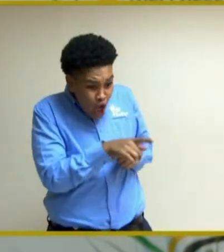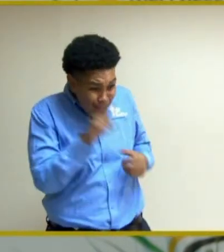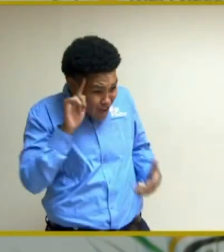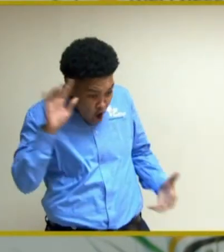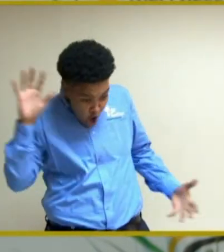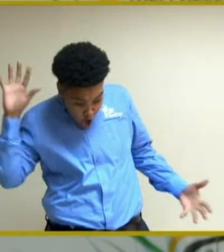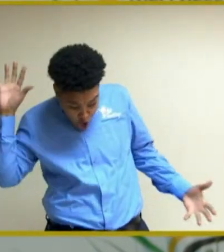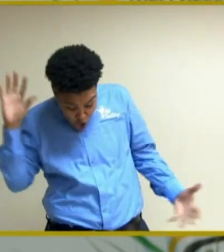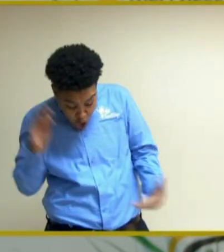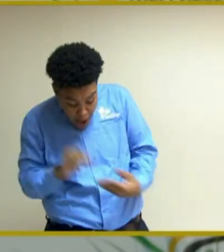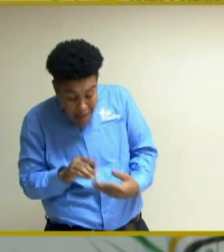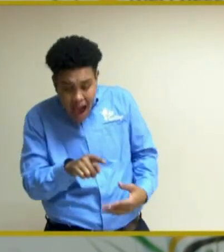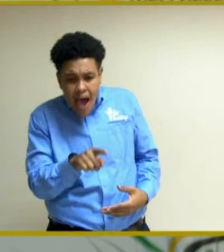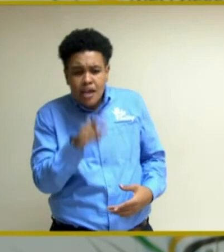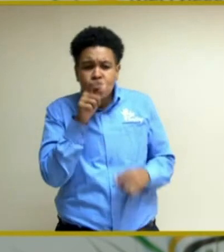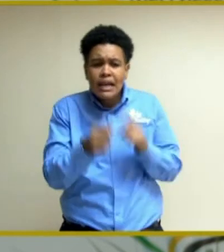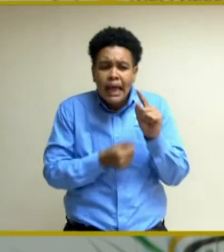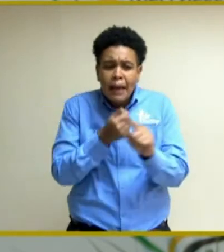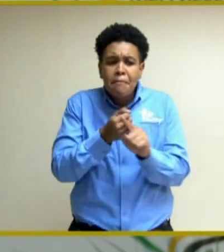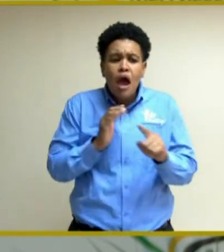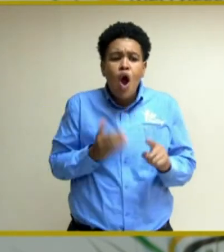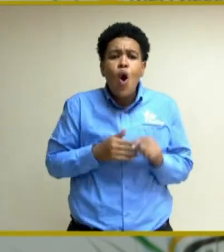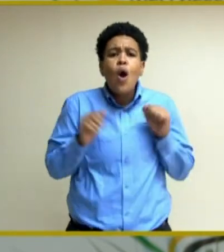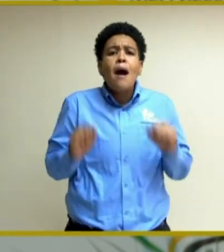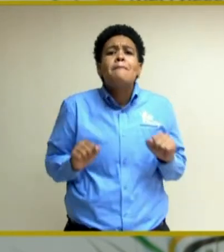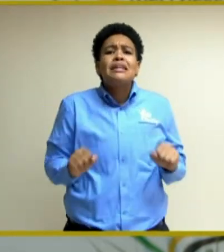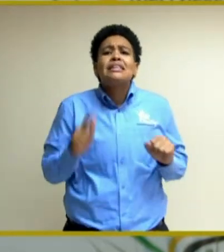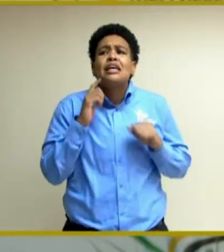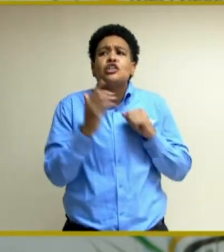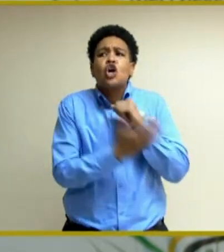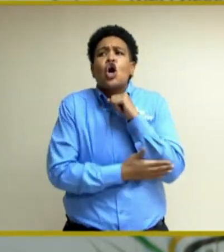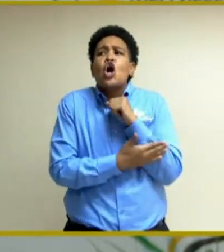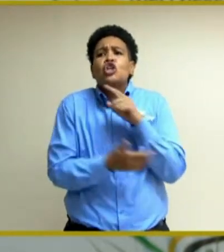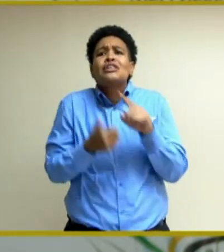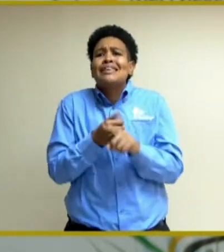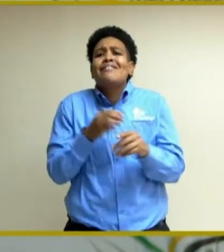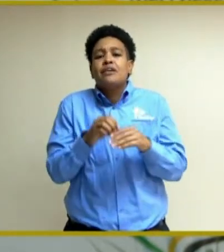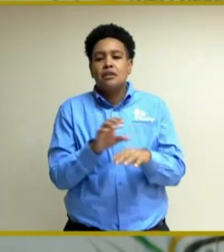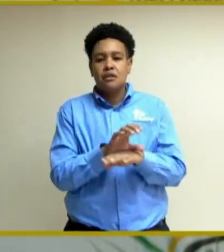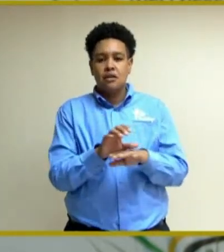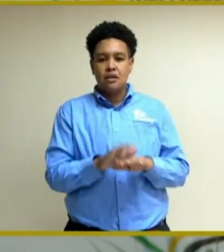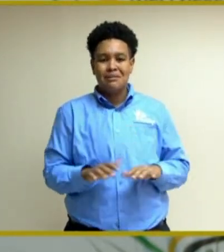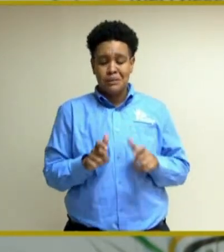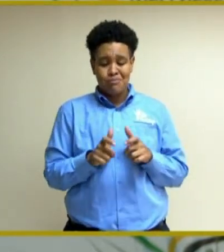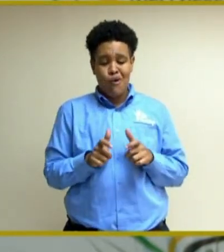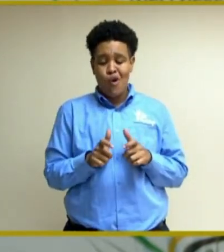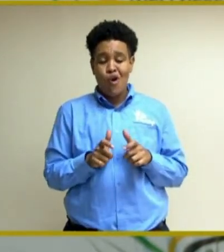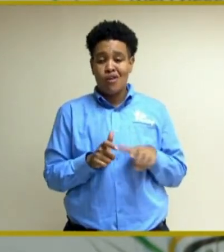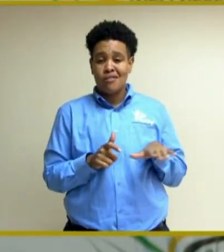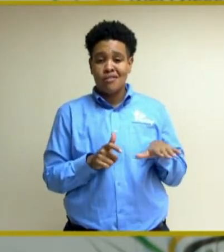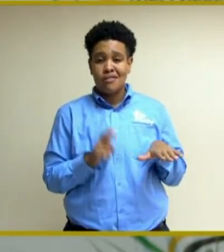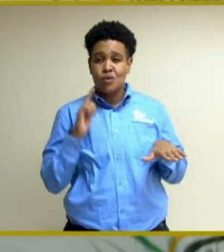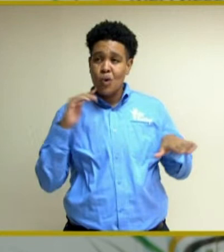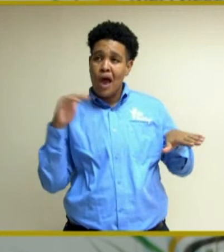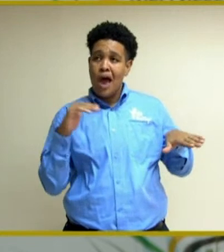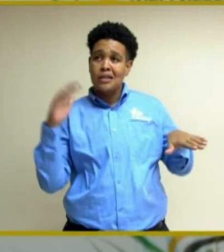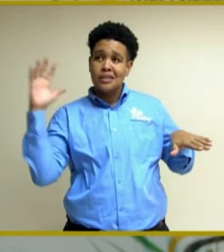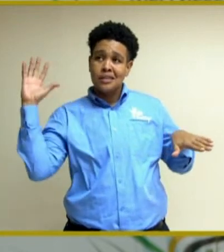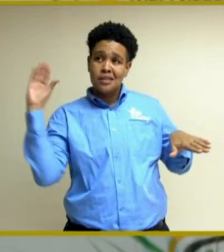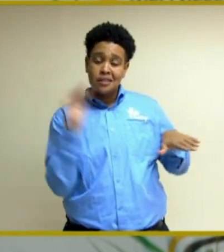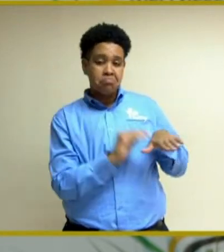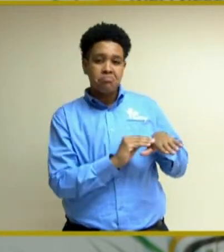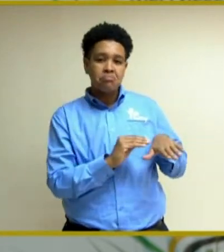it does impact our ability as a country in the region, small country, to access